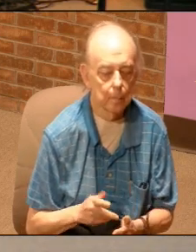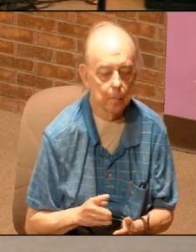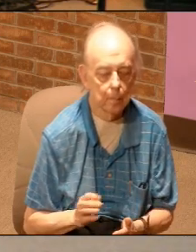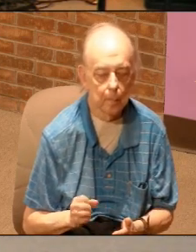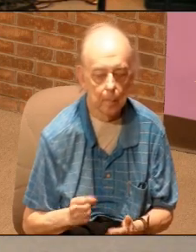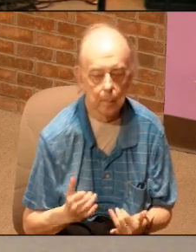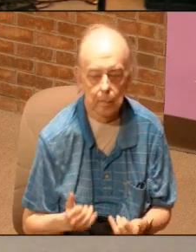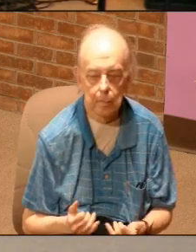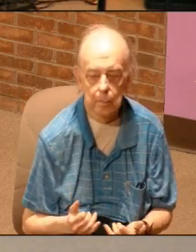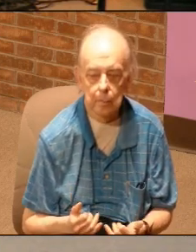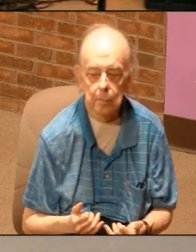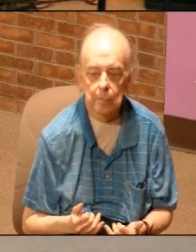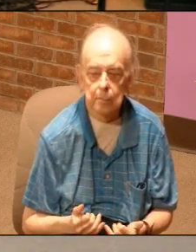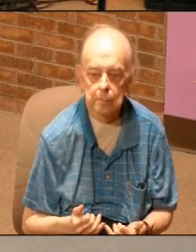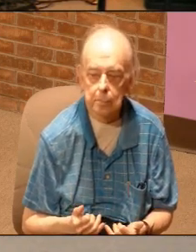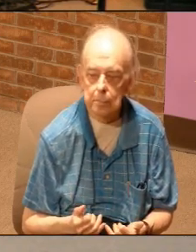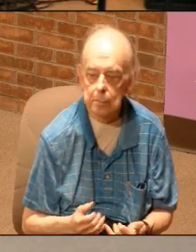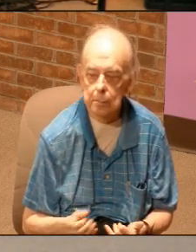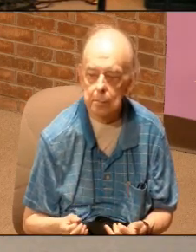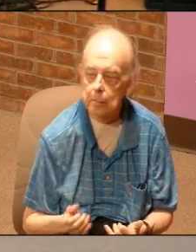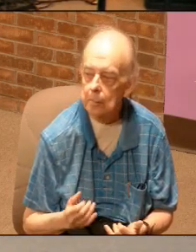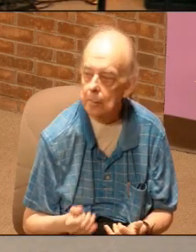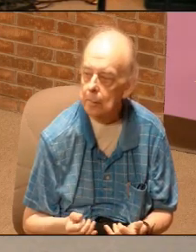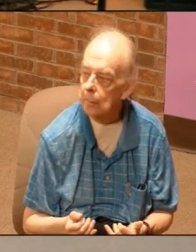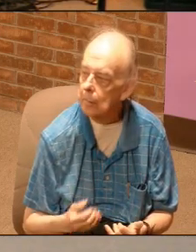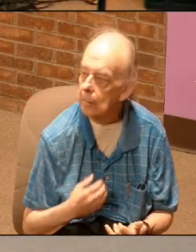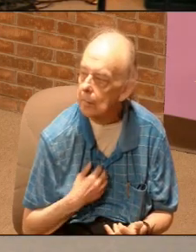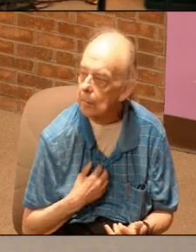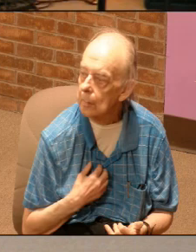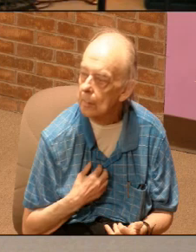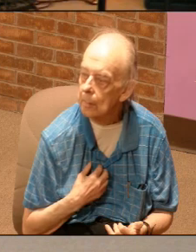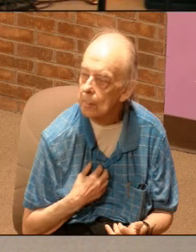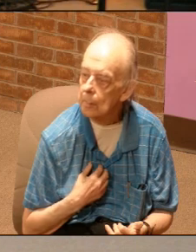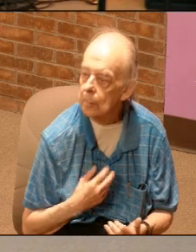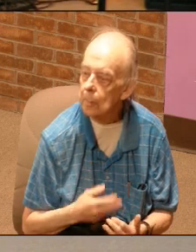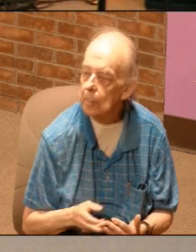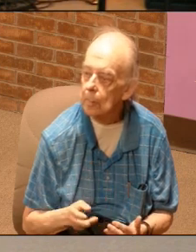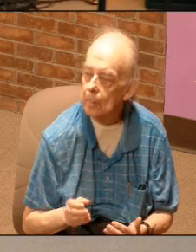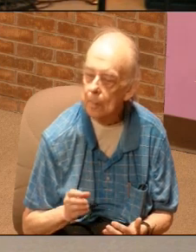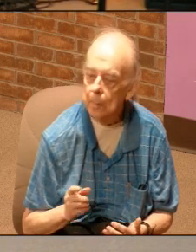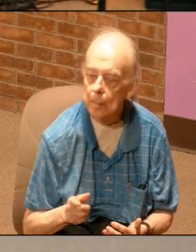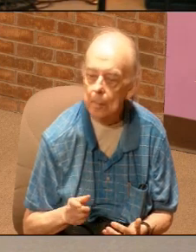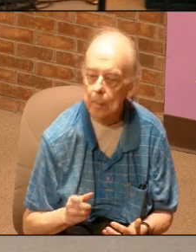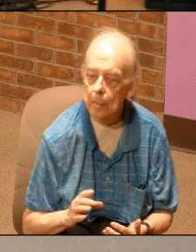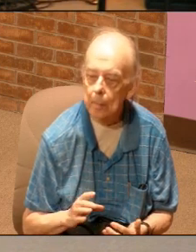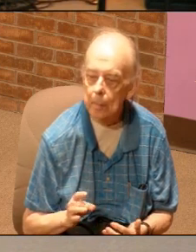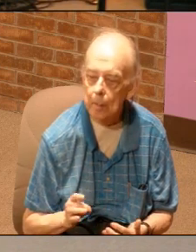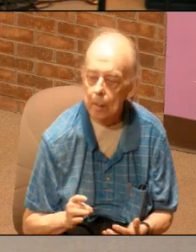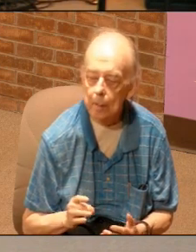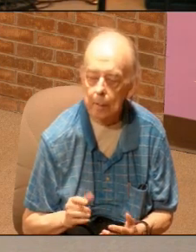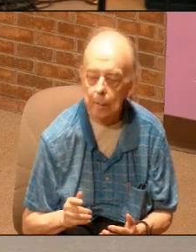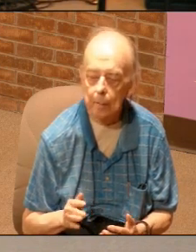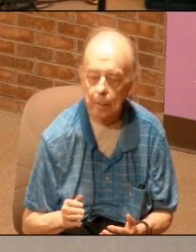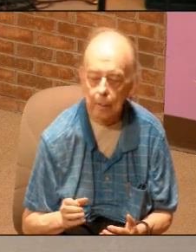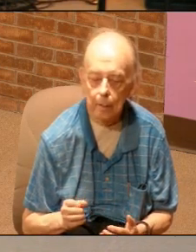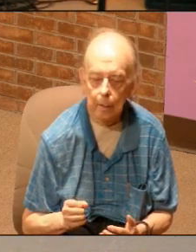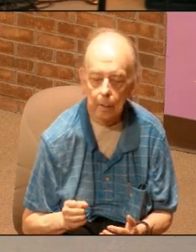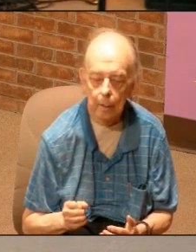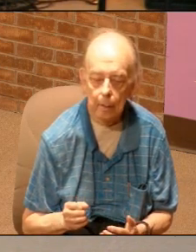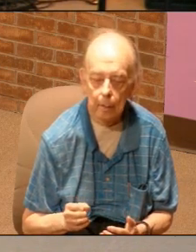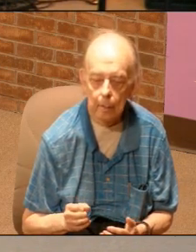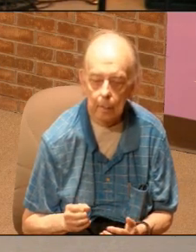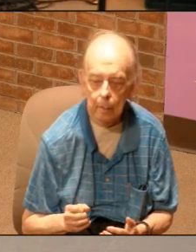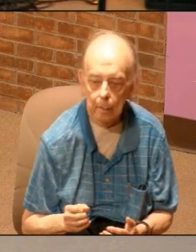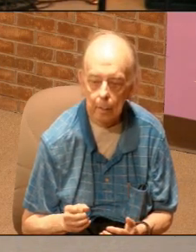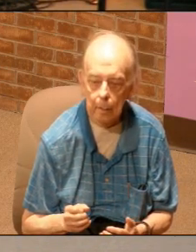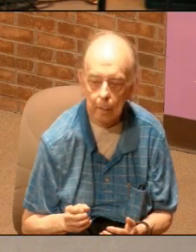today. And today I weigh 180 pounds and 180.6